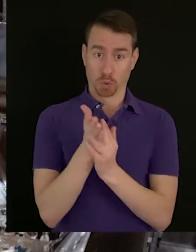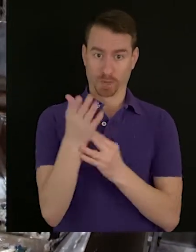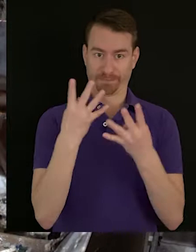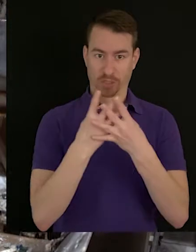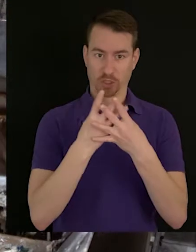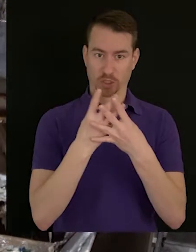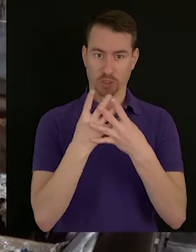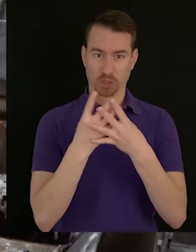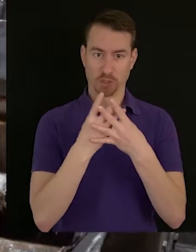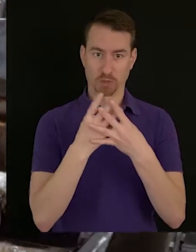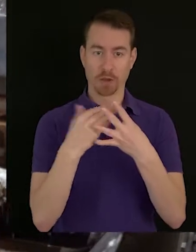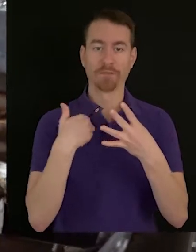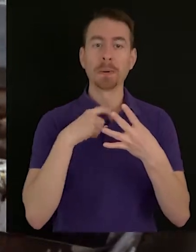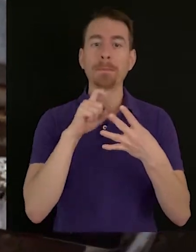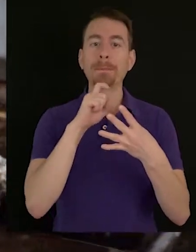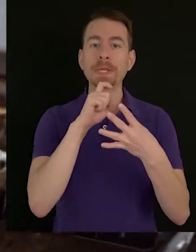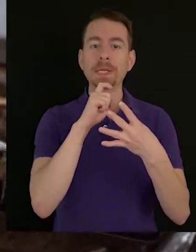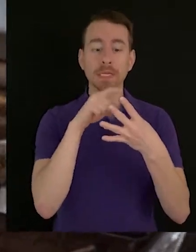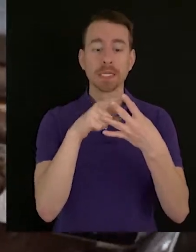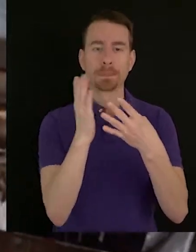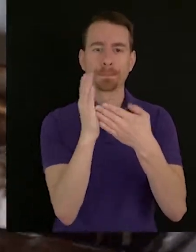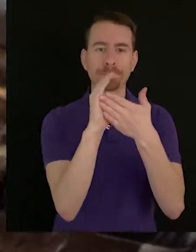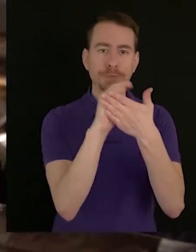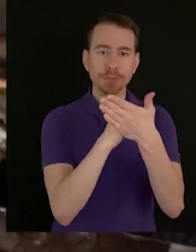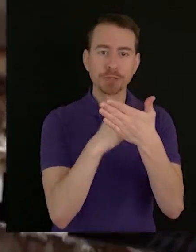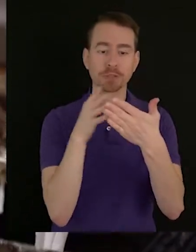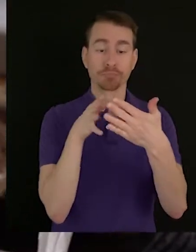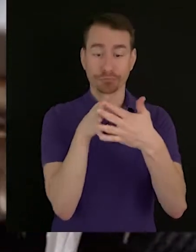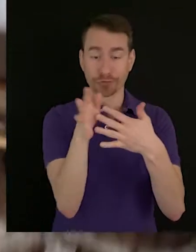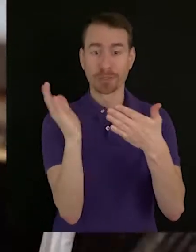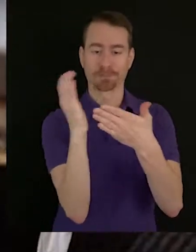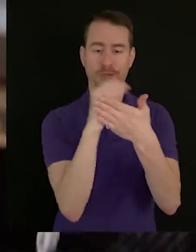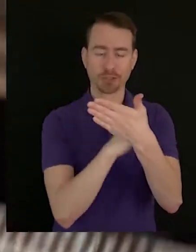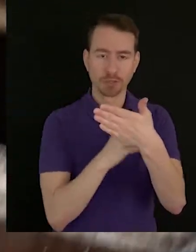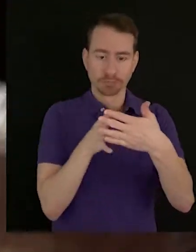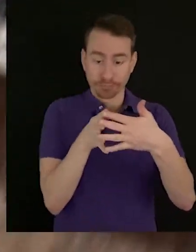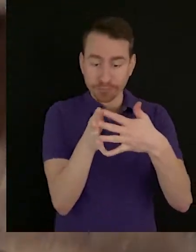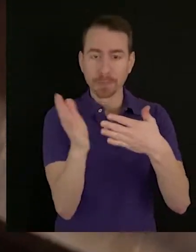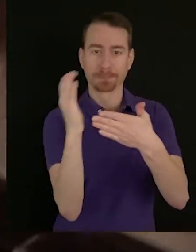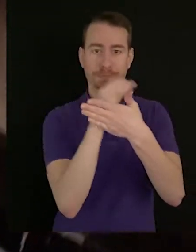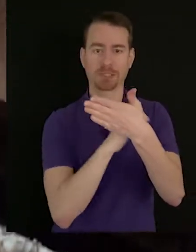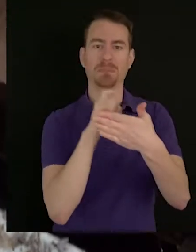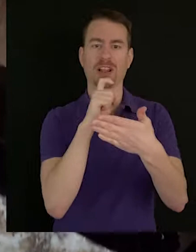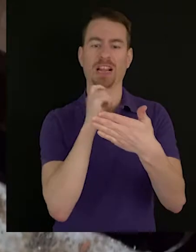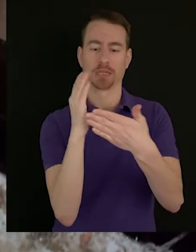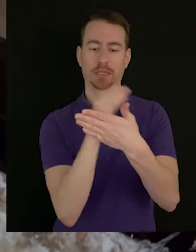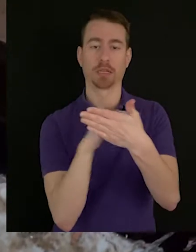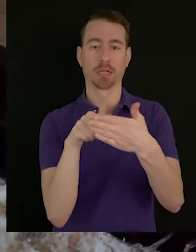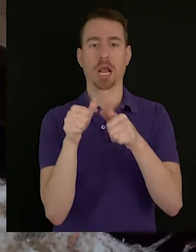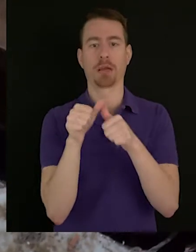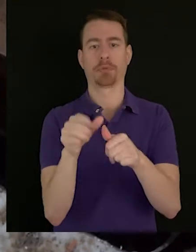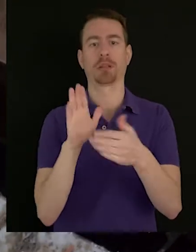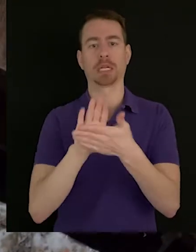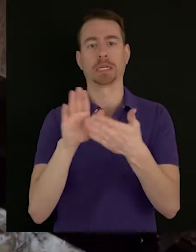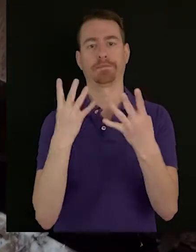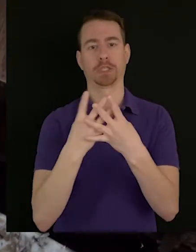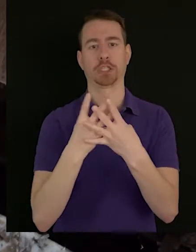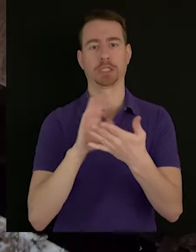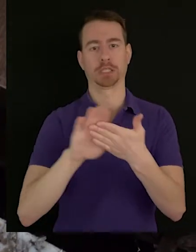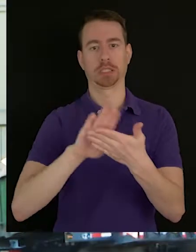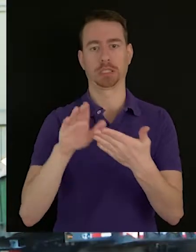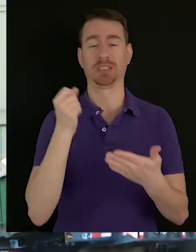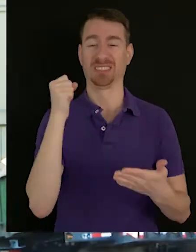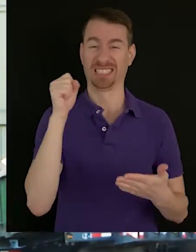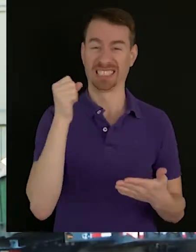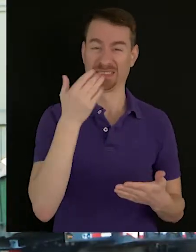pieces as the water passes through. And then a metal scraper pushes the trapped trash up the machine and out of the channel.